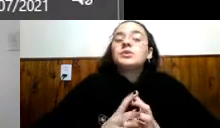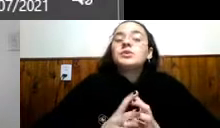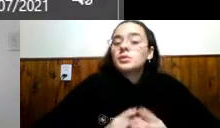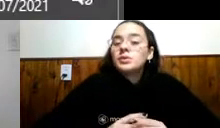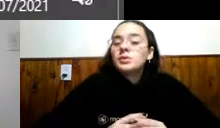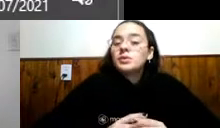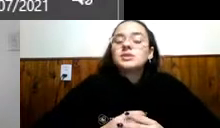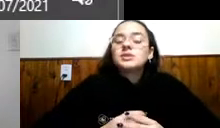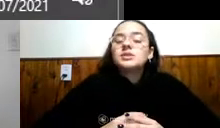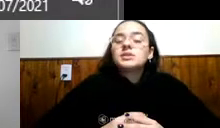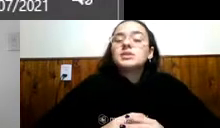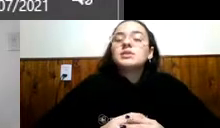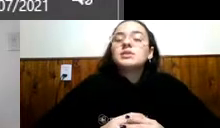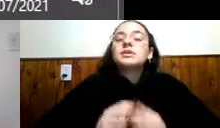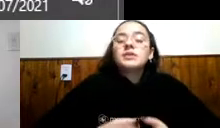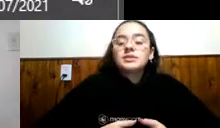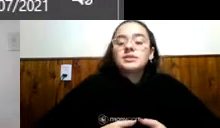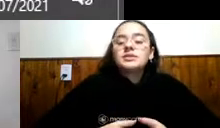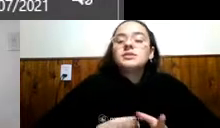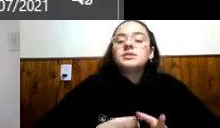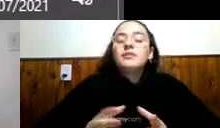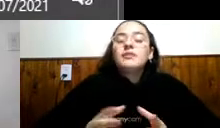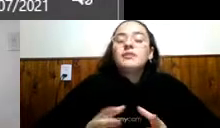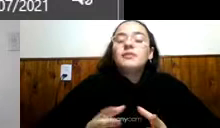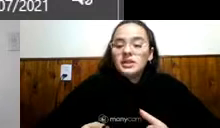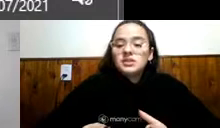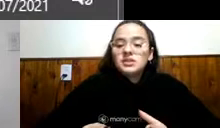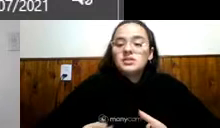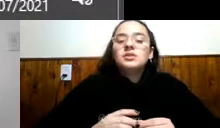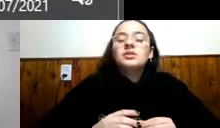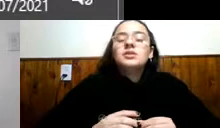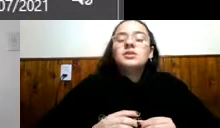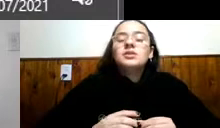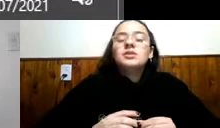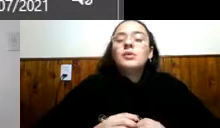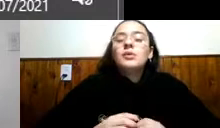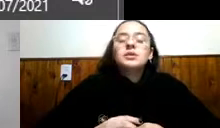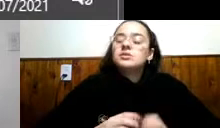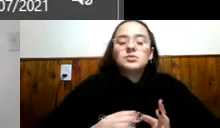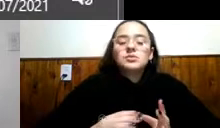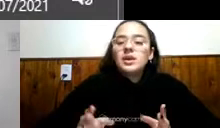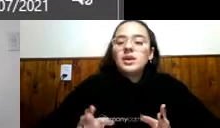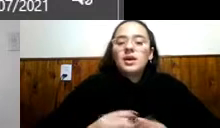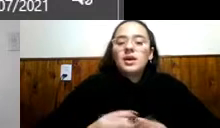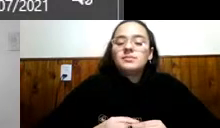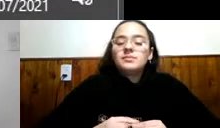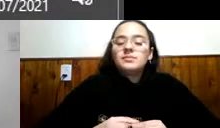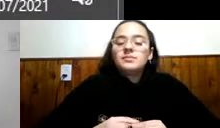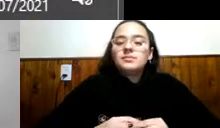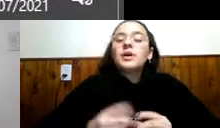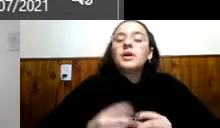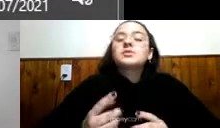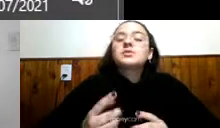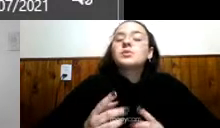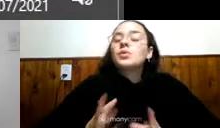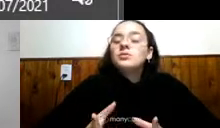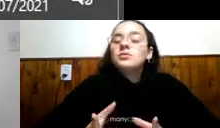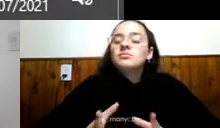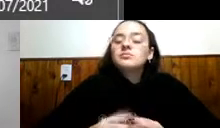School since kindergarten until I finished. I went to one school,